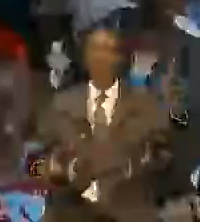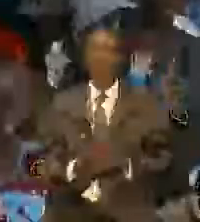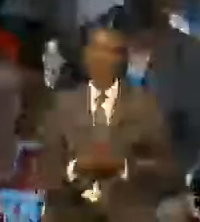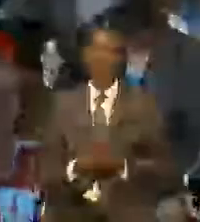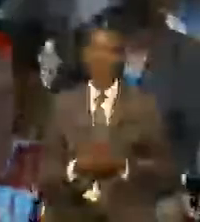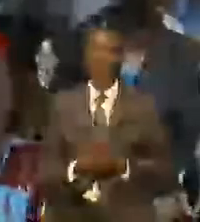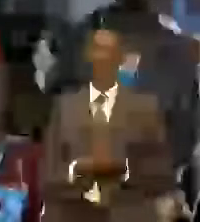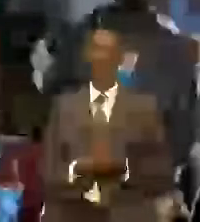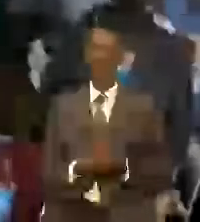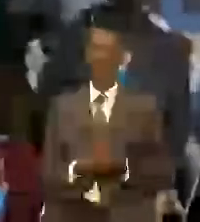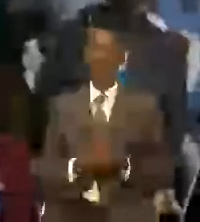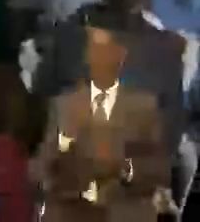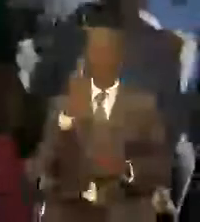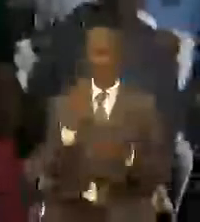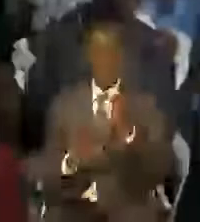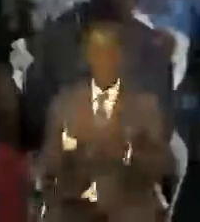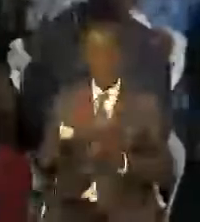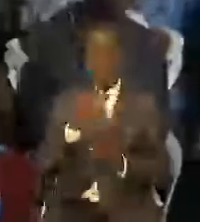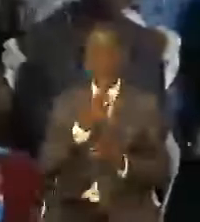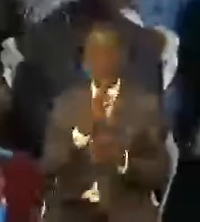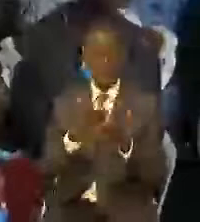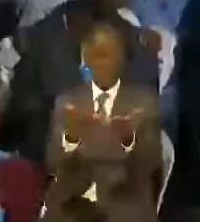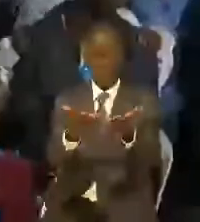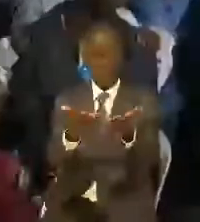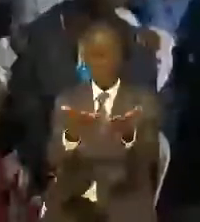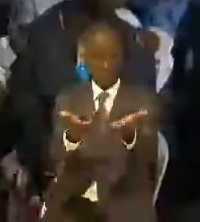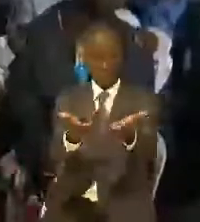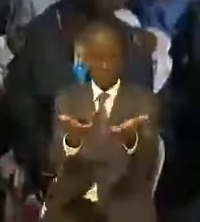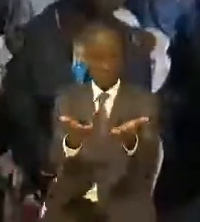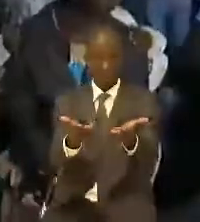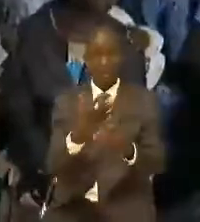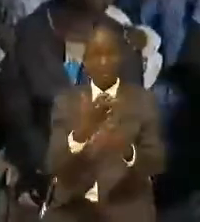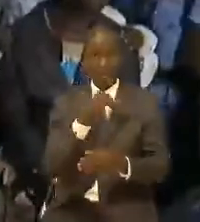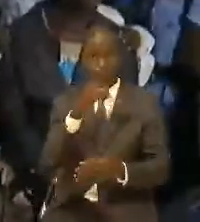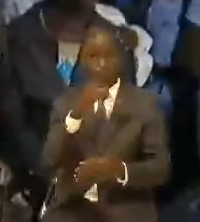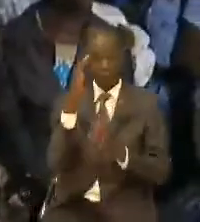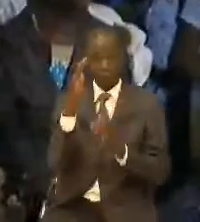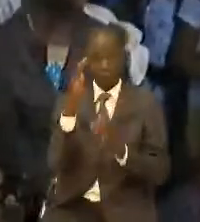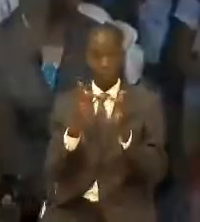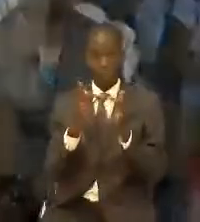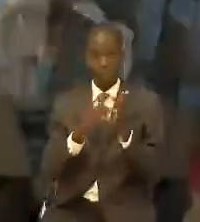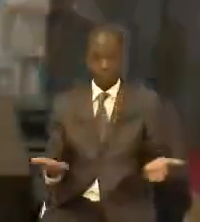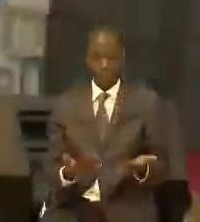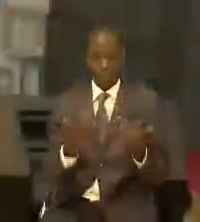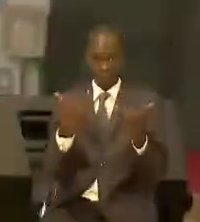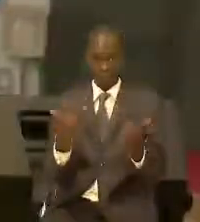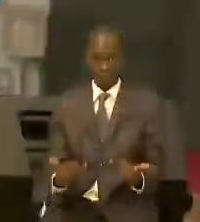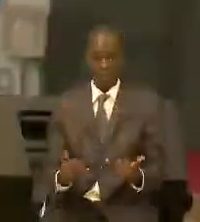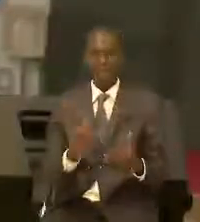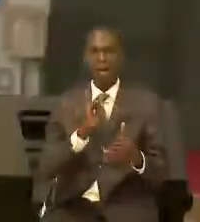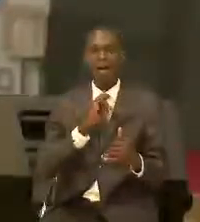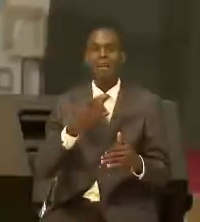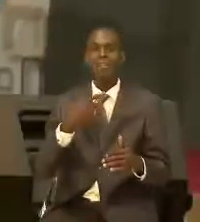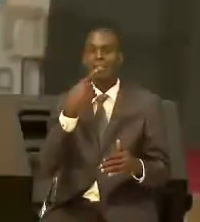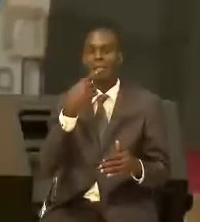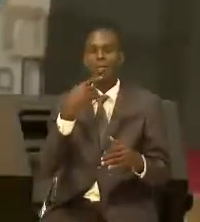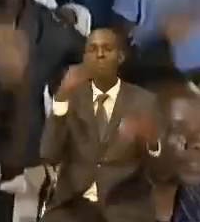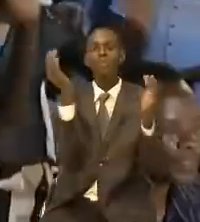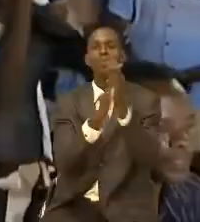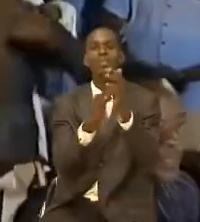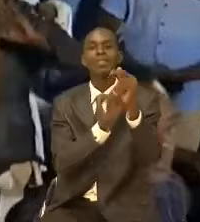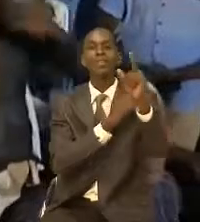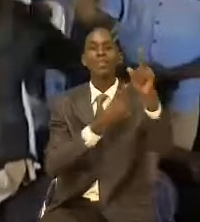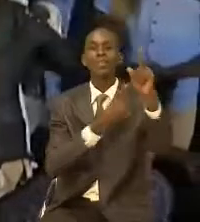if you are there and you know that jesus is there right now i said praise the lord